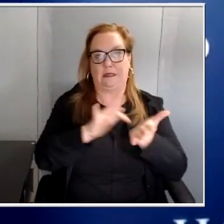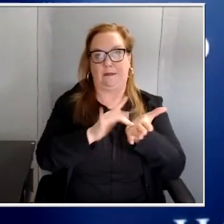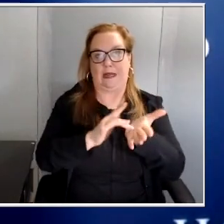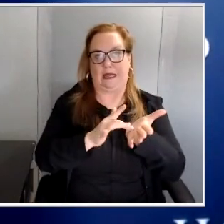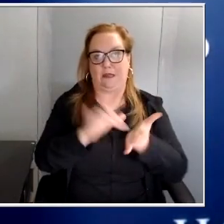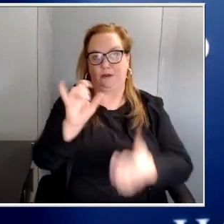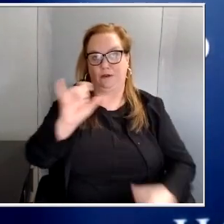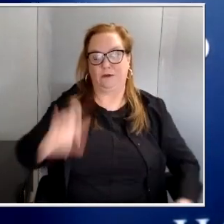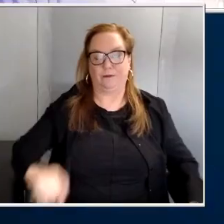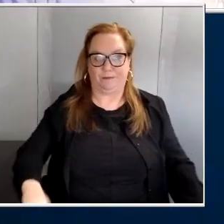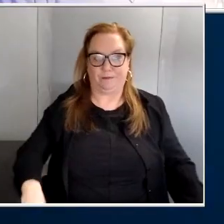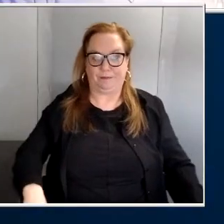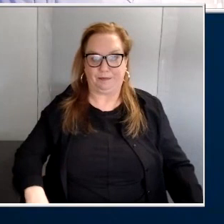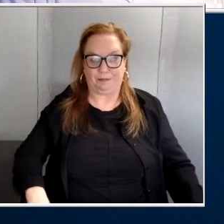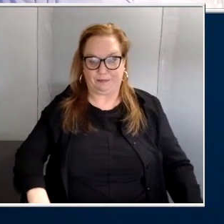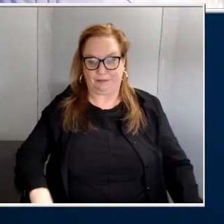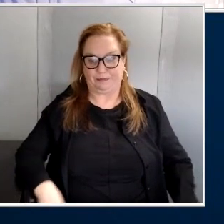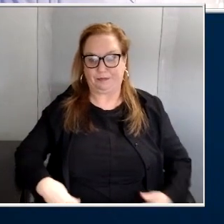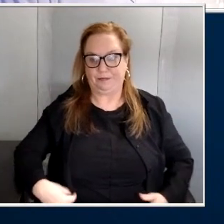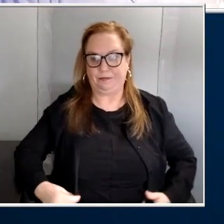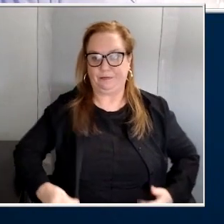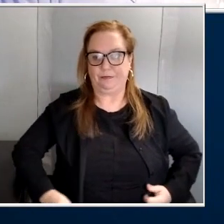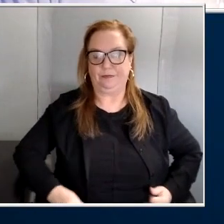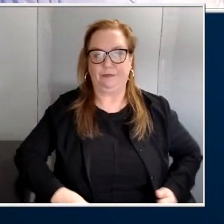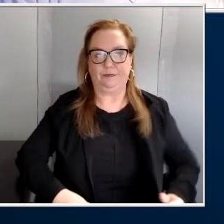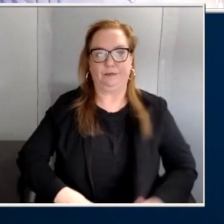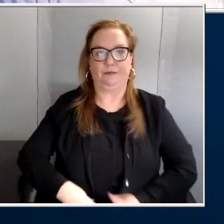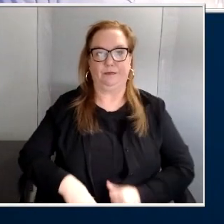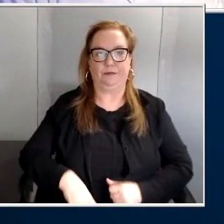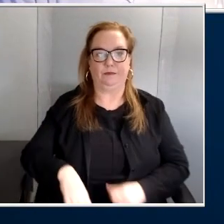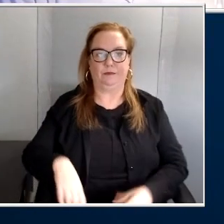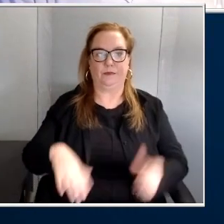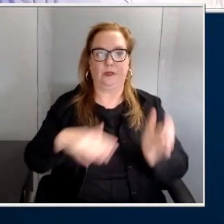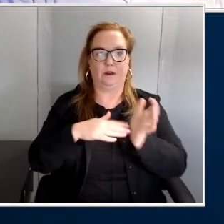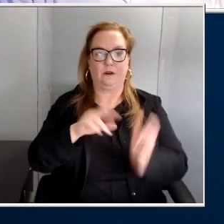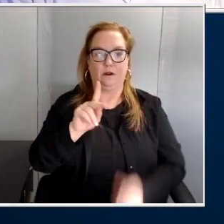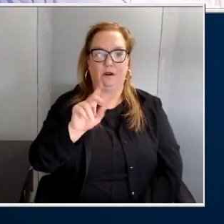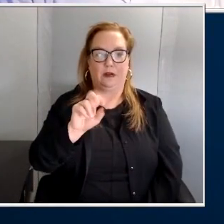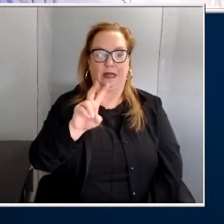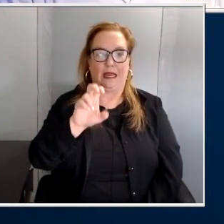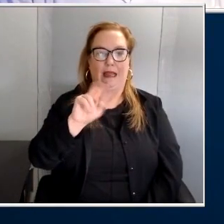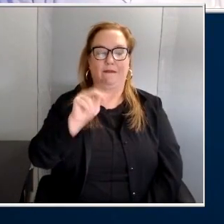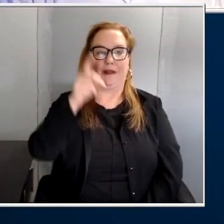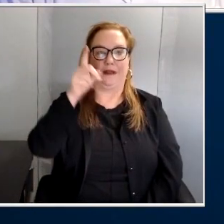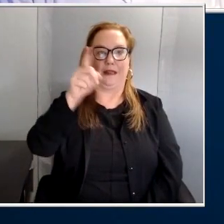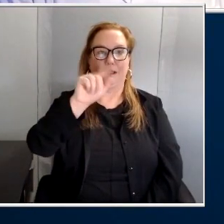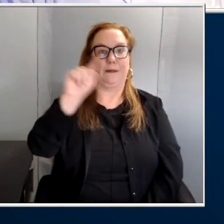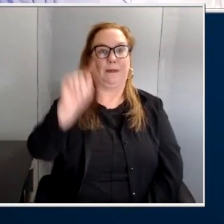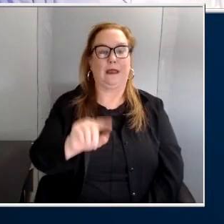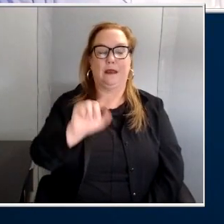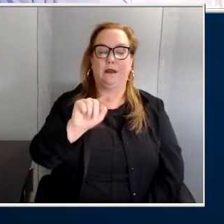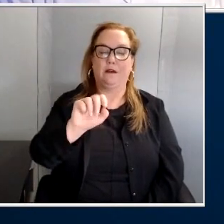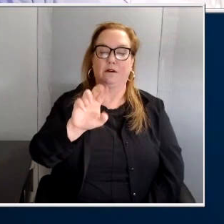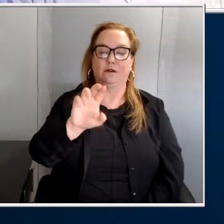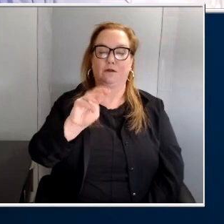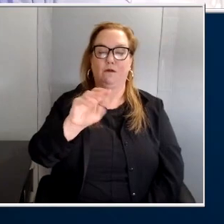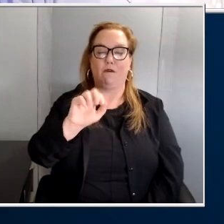well. Indeed. Dr. Kevin Dishman is the Chief Medical Officer at Stormont Vale Health. How are things in Topeka,